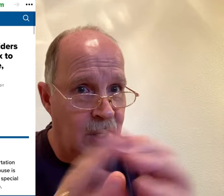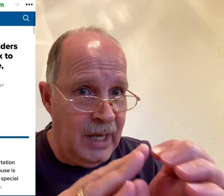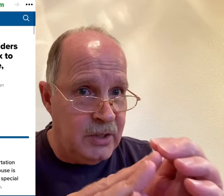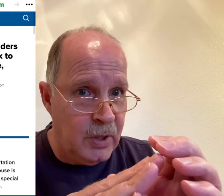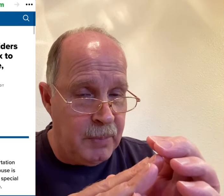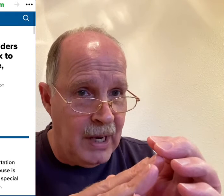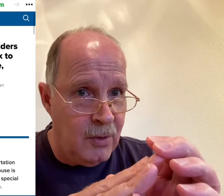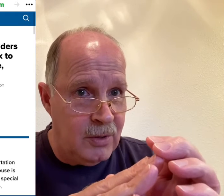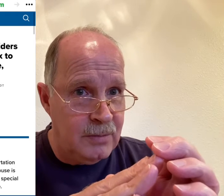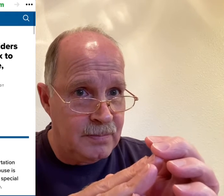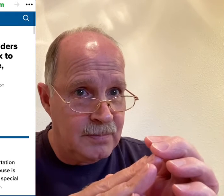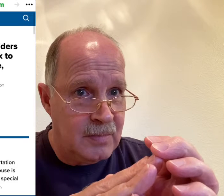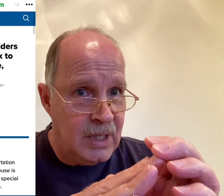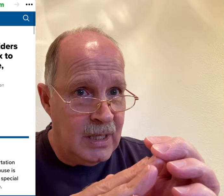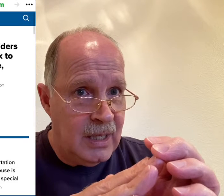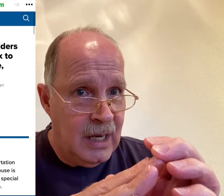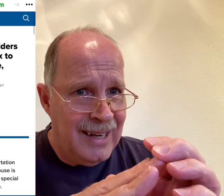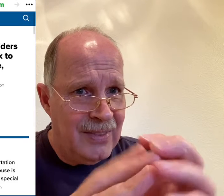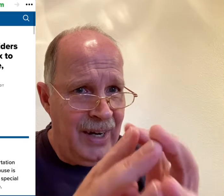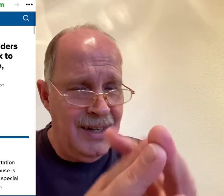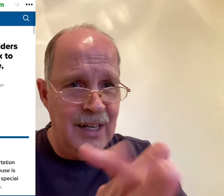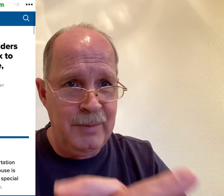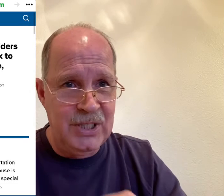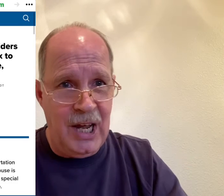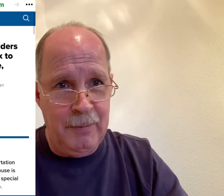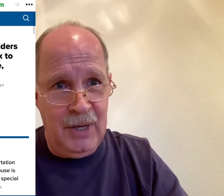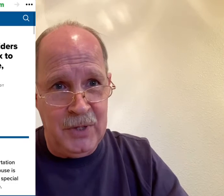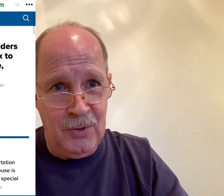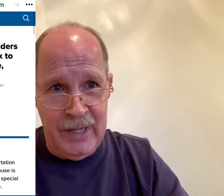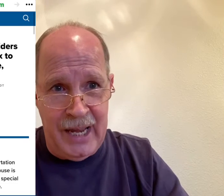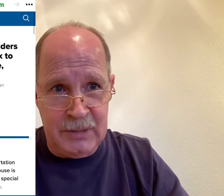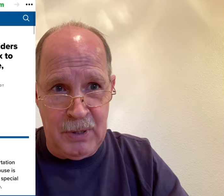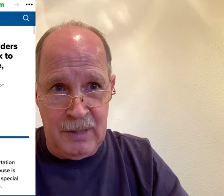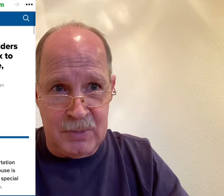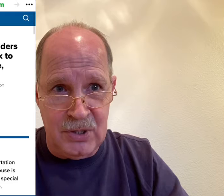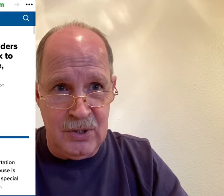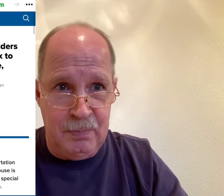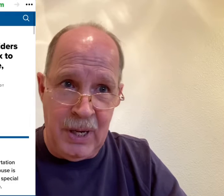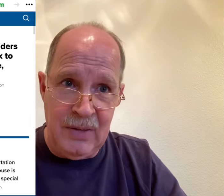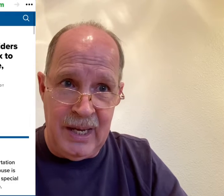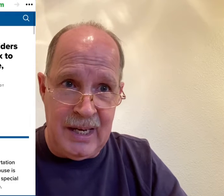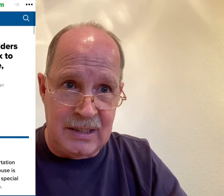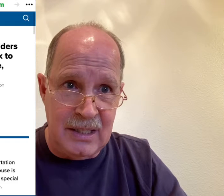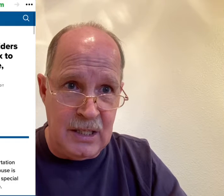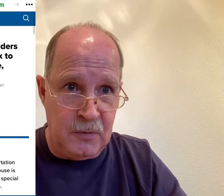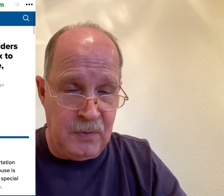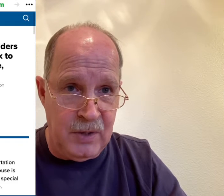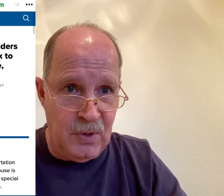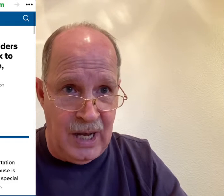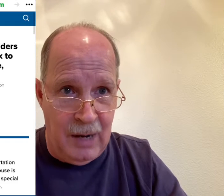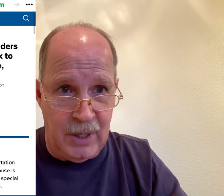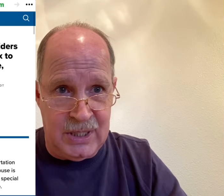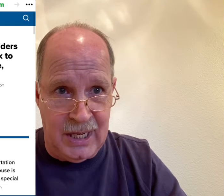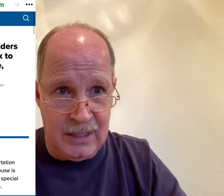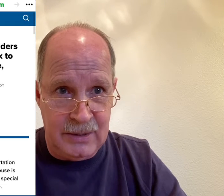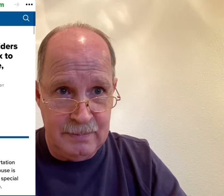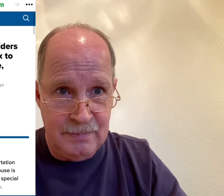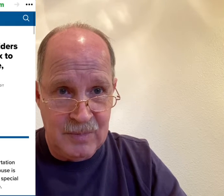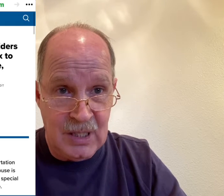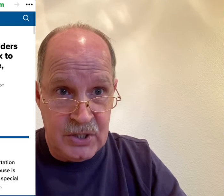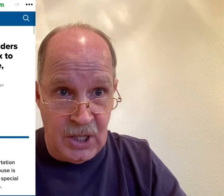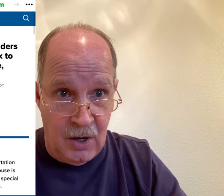to electric-powered, they're not going to be stopping at the old gas pump to pay that federal highway